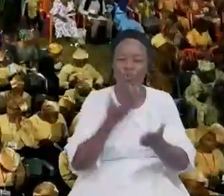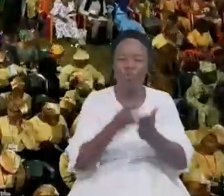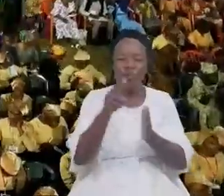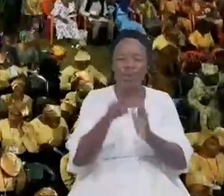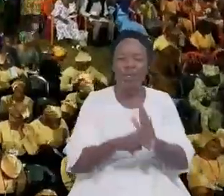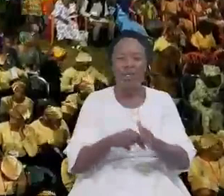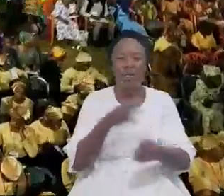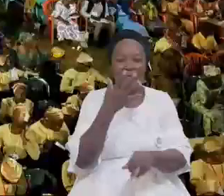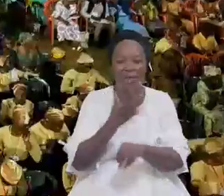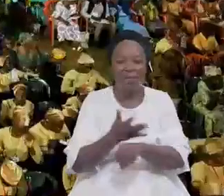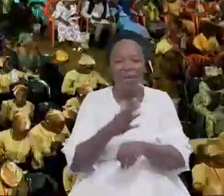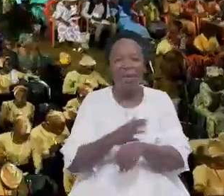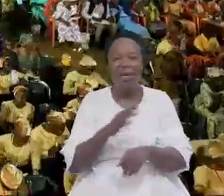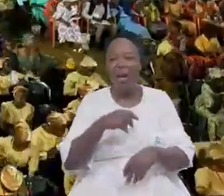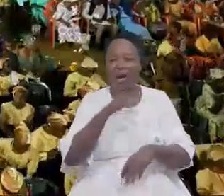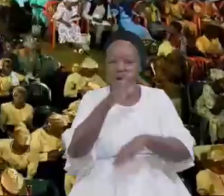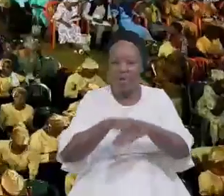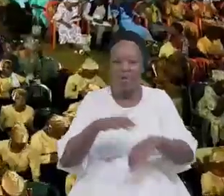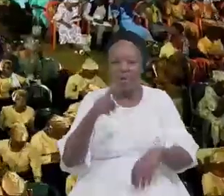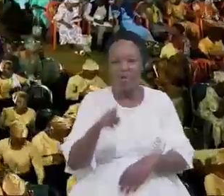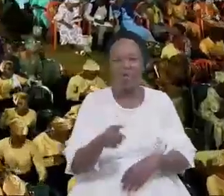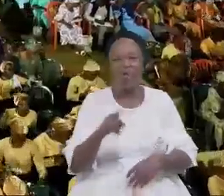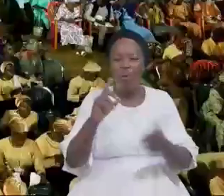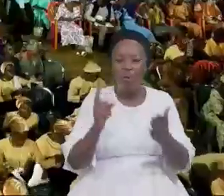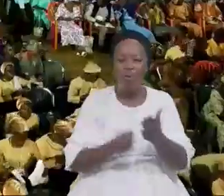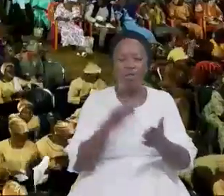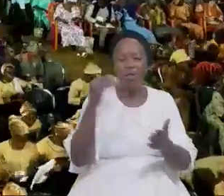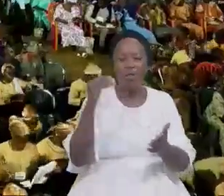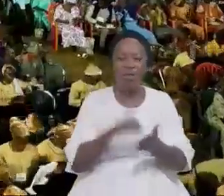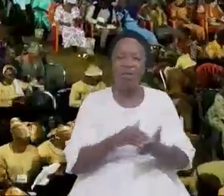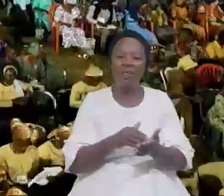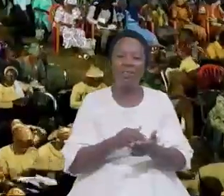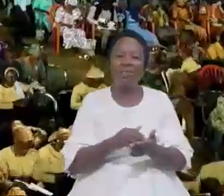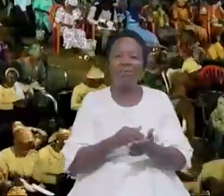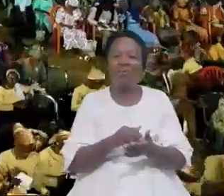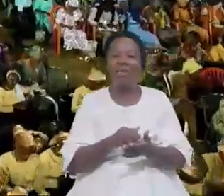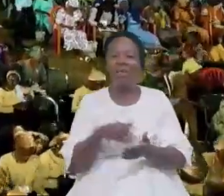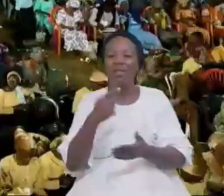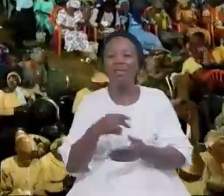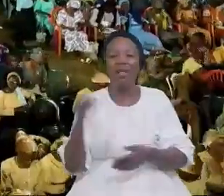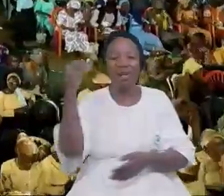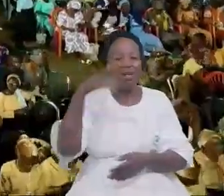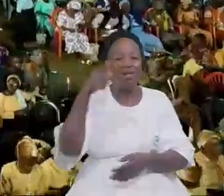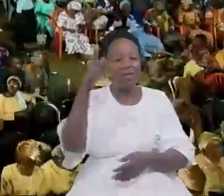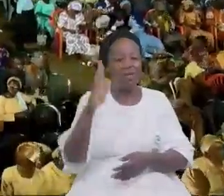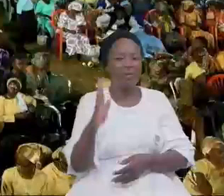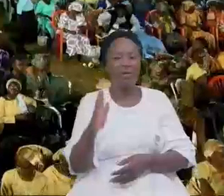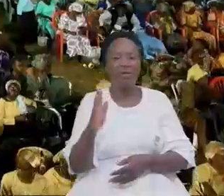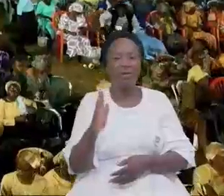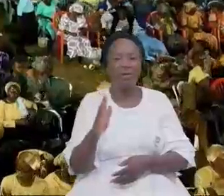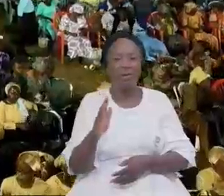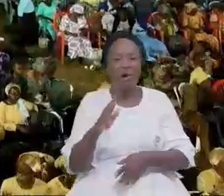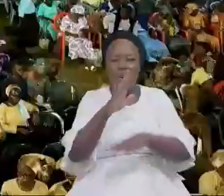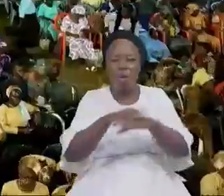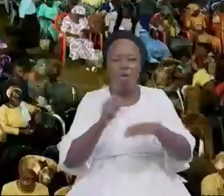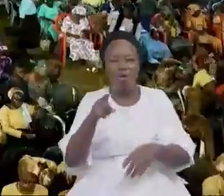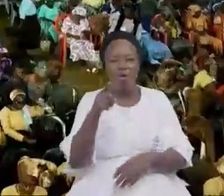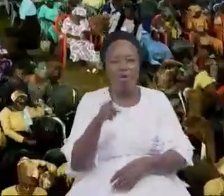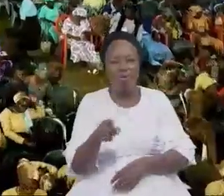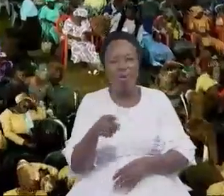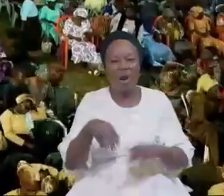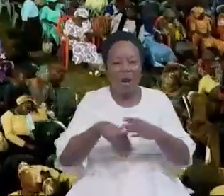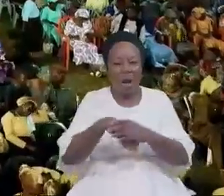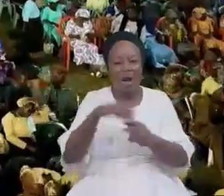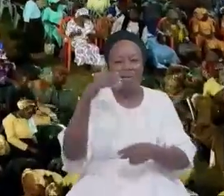beckons on you. Once again, the grace of God calls you out